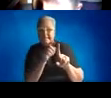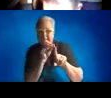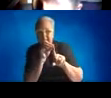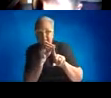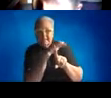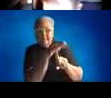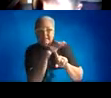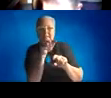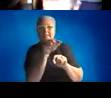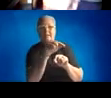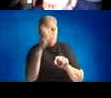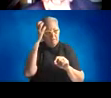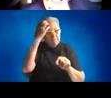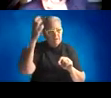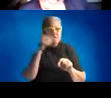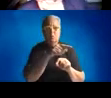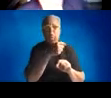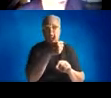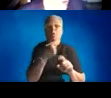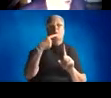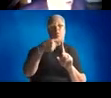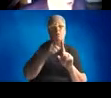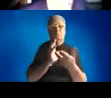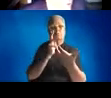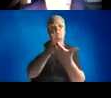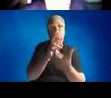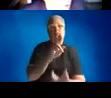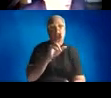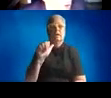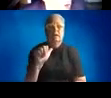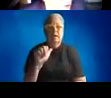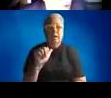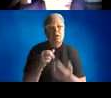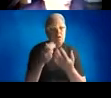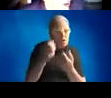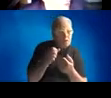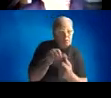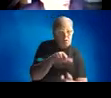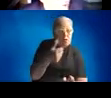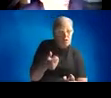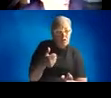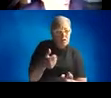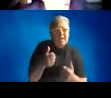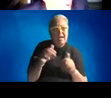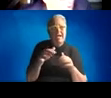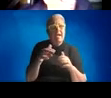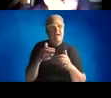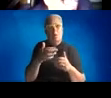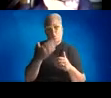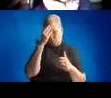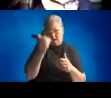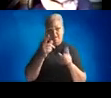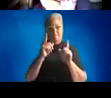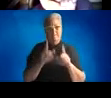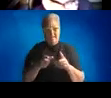and reasonable adjustments. So I think that's covered that. Are there any other points on why we should disaggregate? Number 2, break it